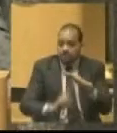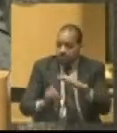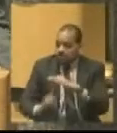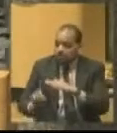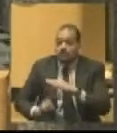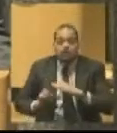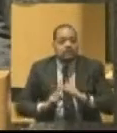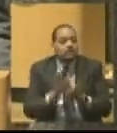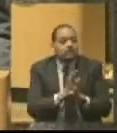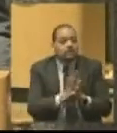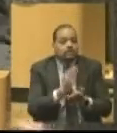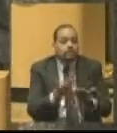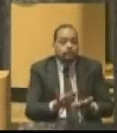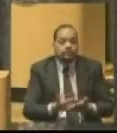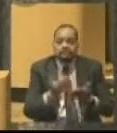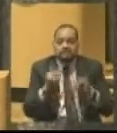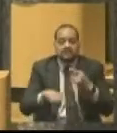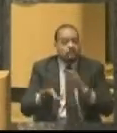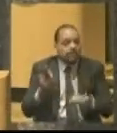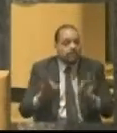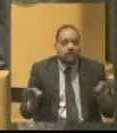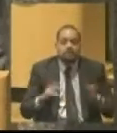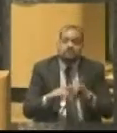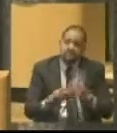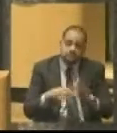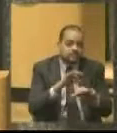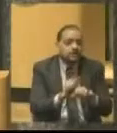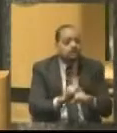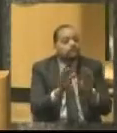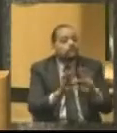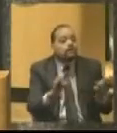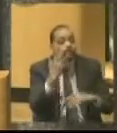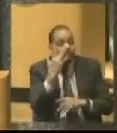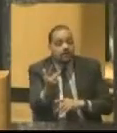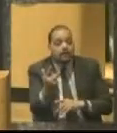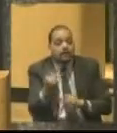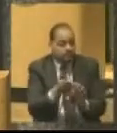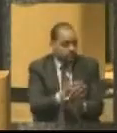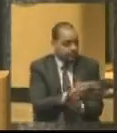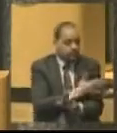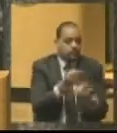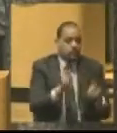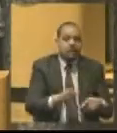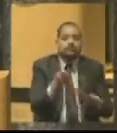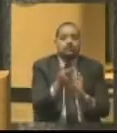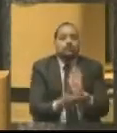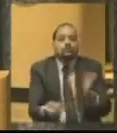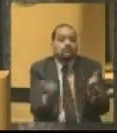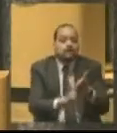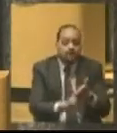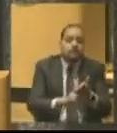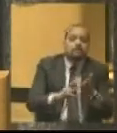history, until we understand why the slaves were emancipated before the Emancipation Proclamation, we can't possibly understand